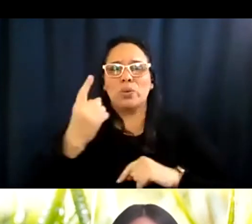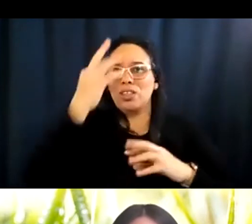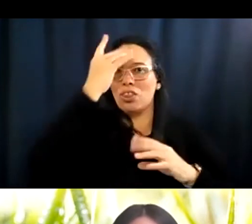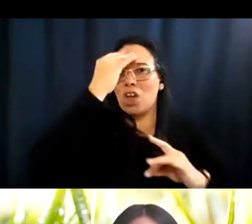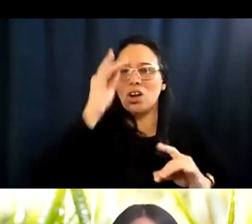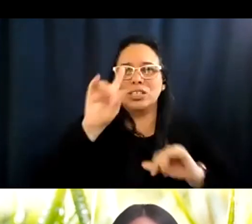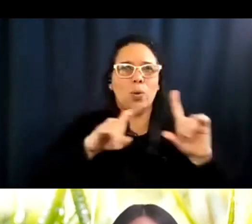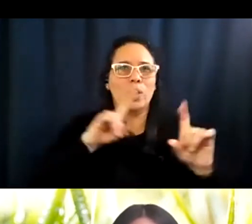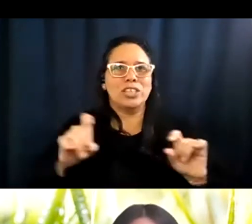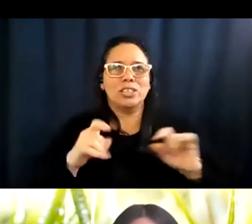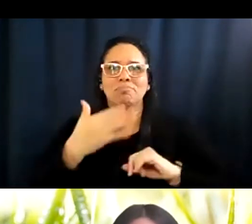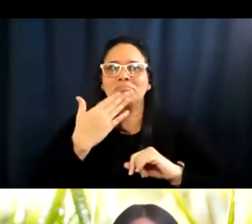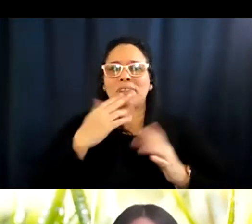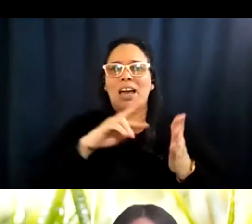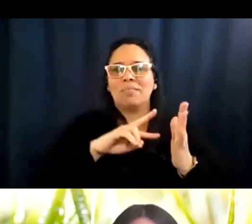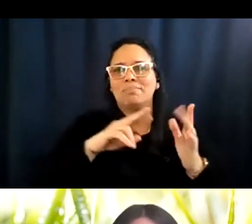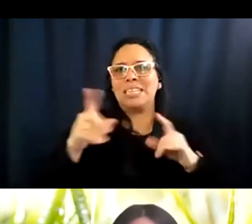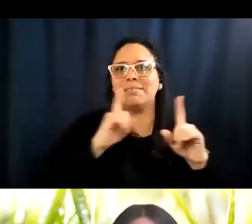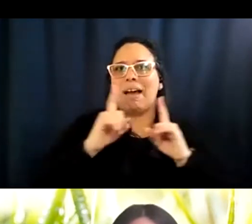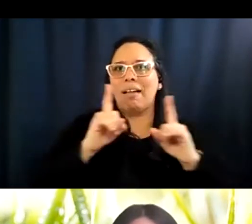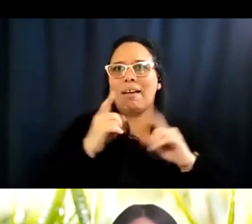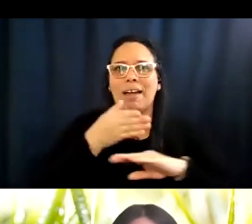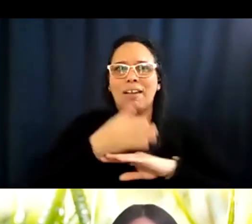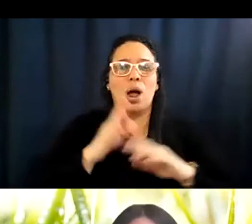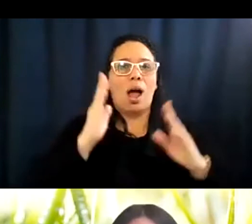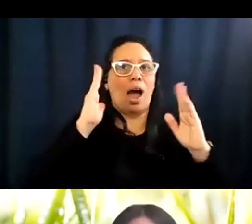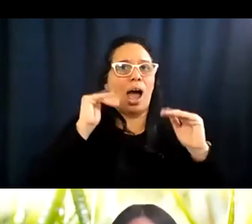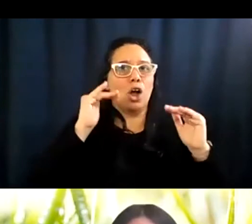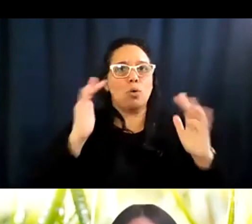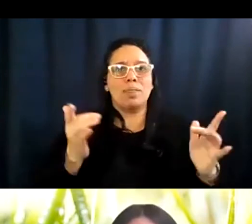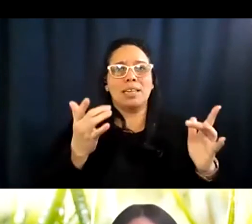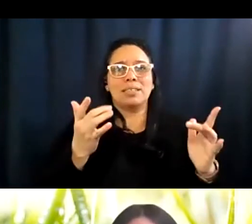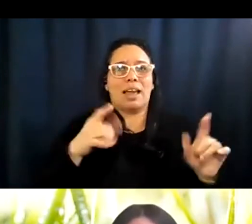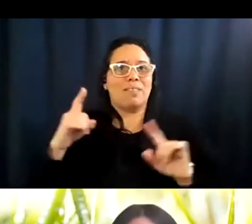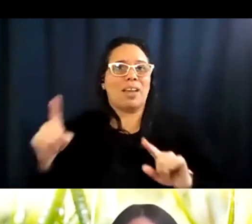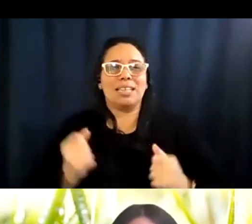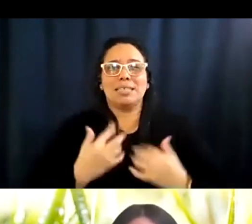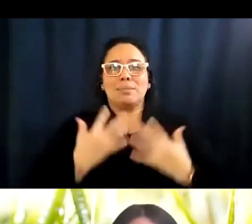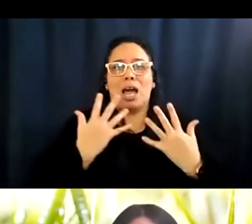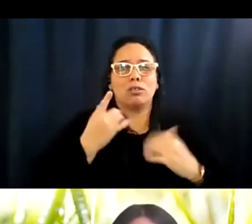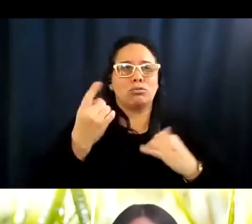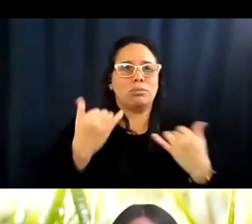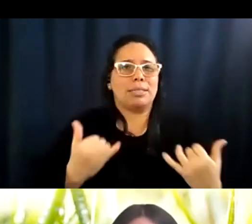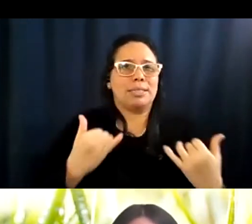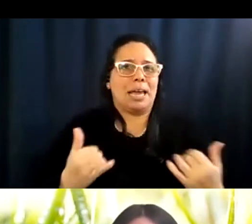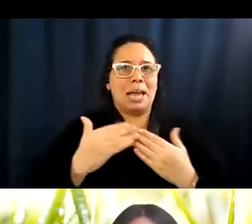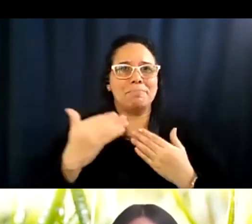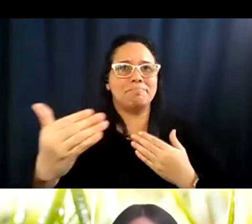dialogue afterwards. I hope this event inspires you today and for all the days to come.